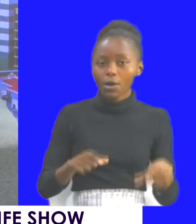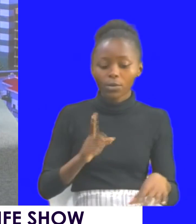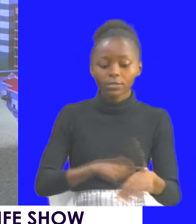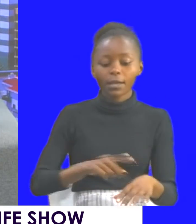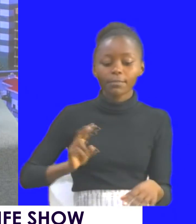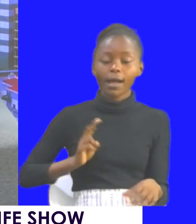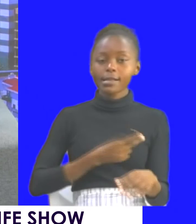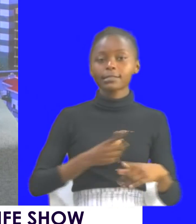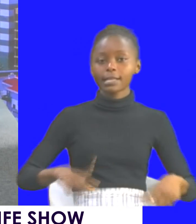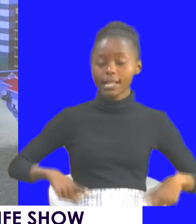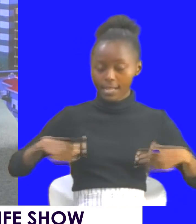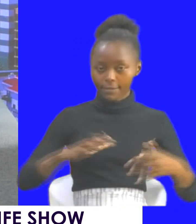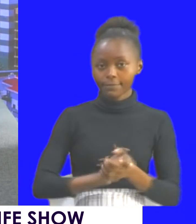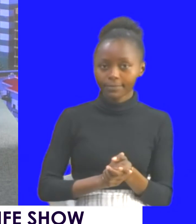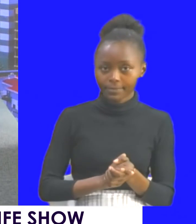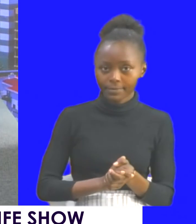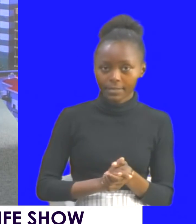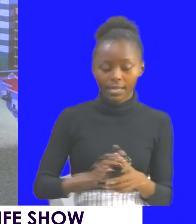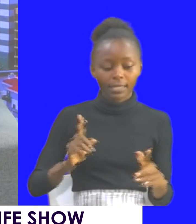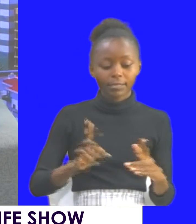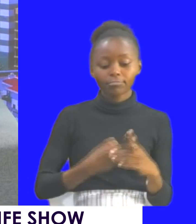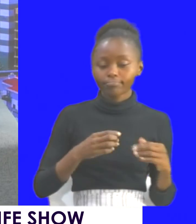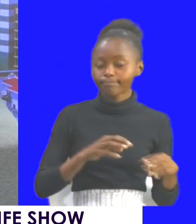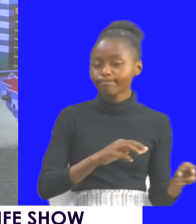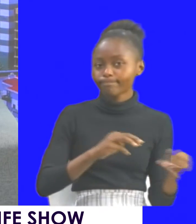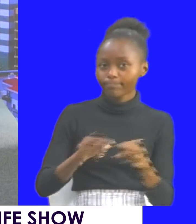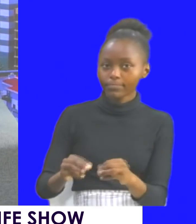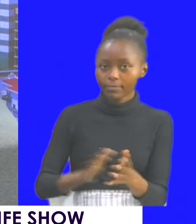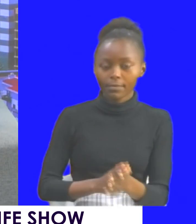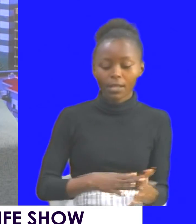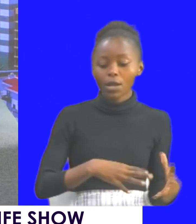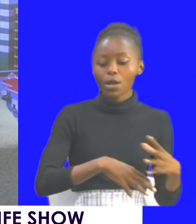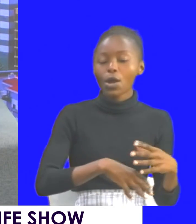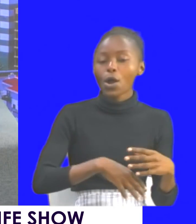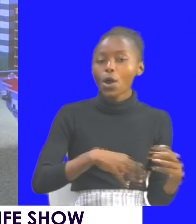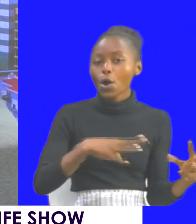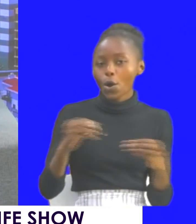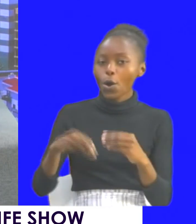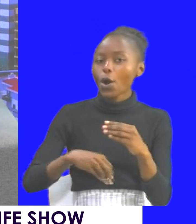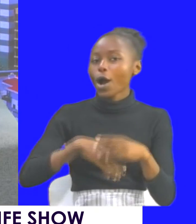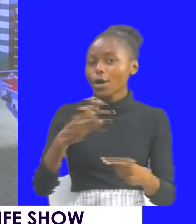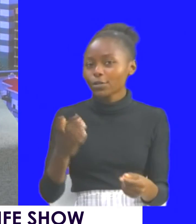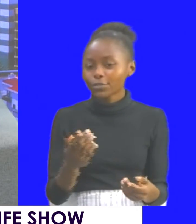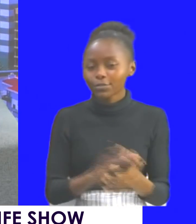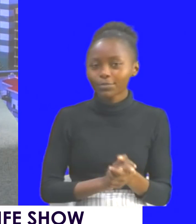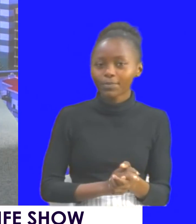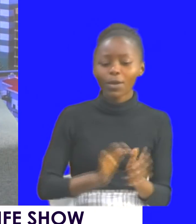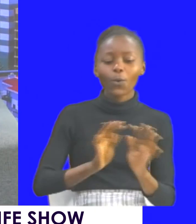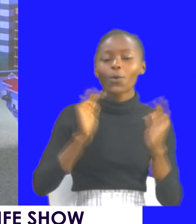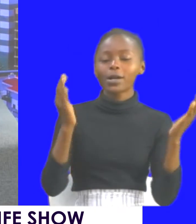alive. Start moving around. Take yourself out for a moment. The world needs to know